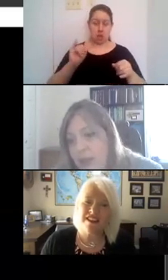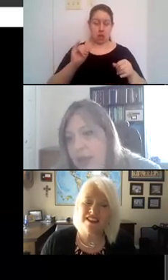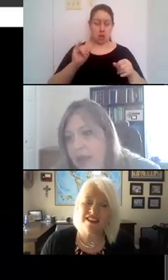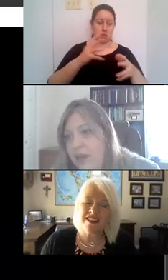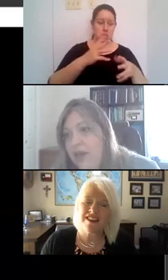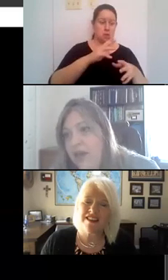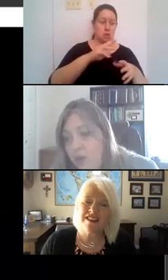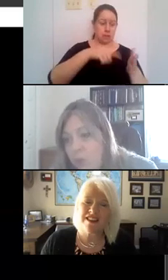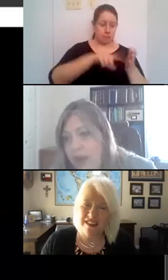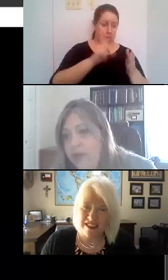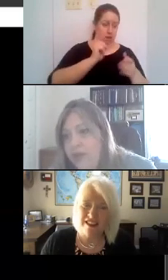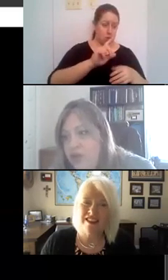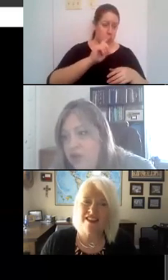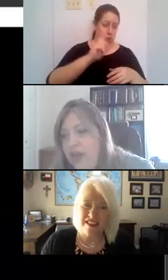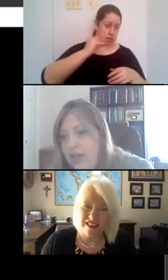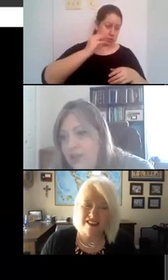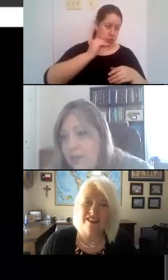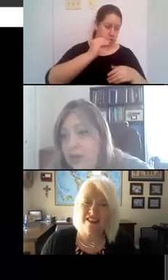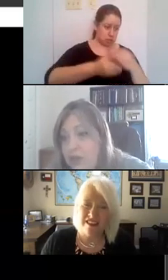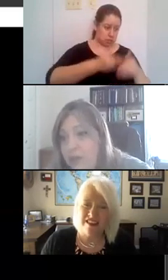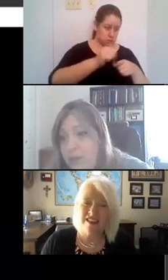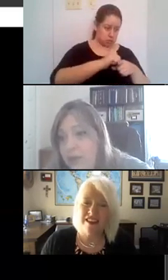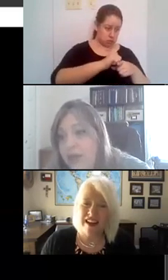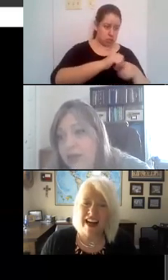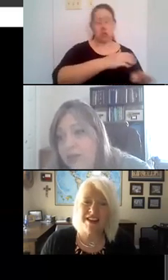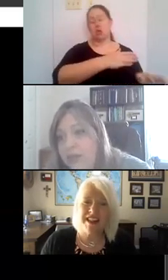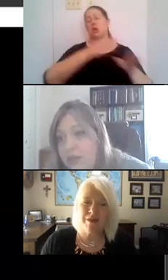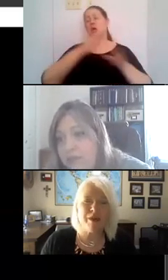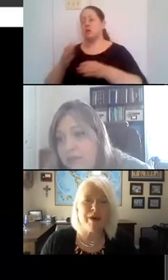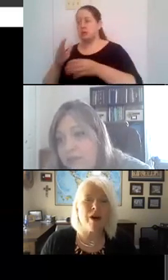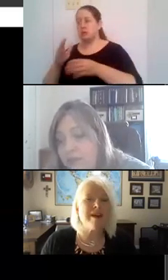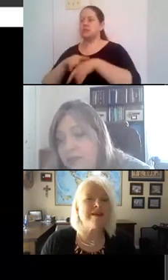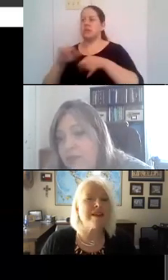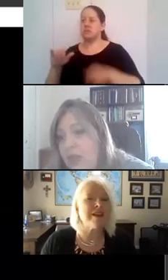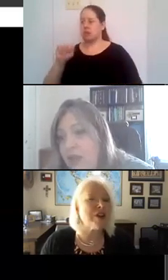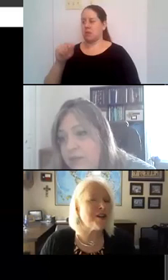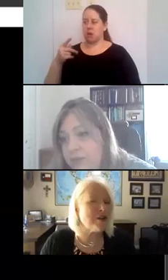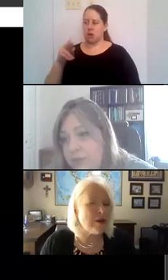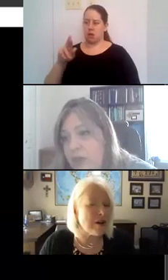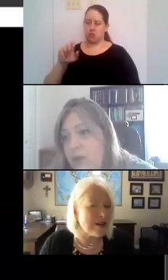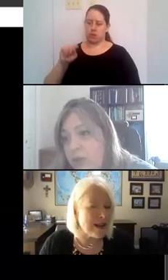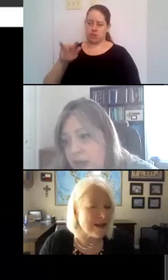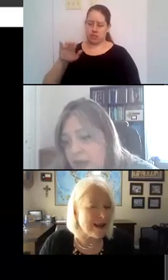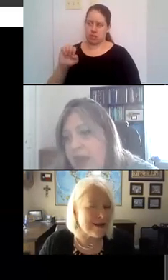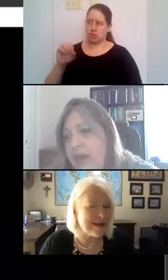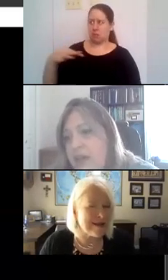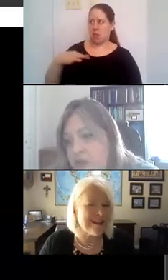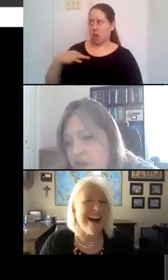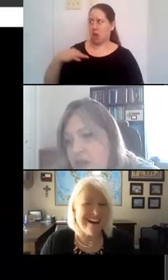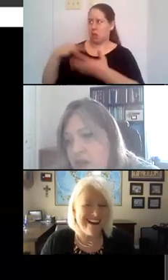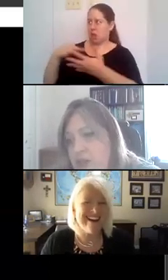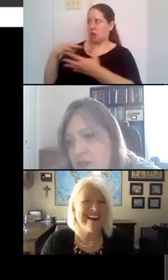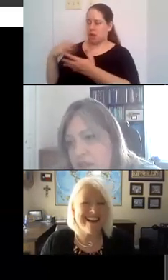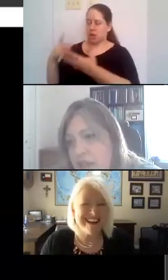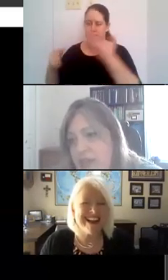getting paid while they're trying to get into the apprenticeship. And the CW program is the construction worker. Is that what that is? Yeah,